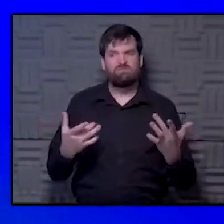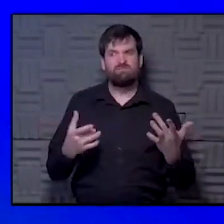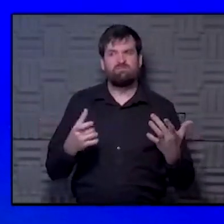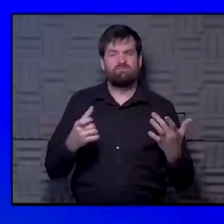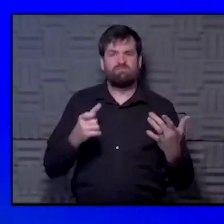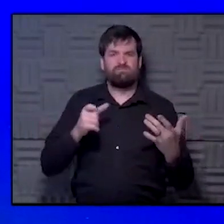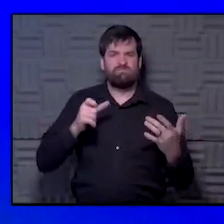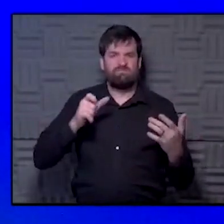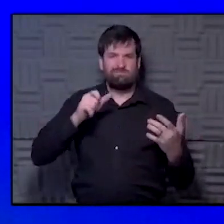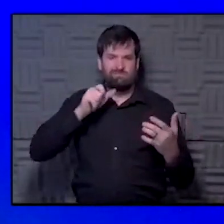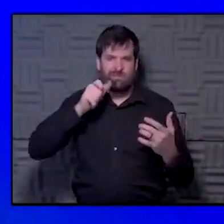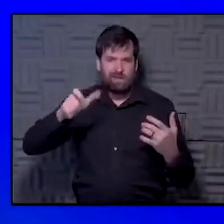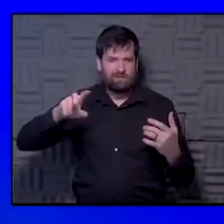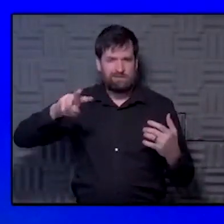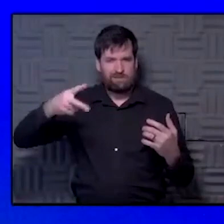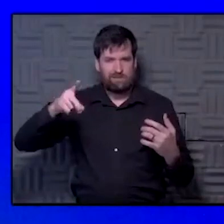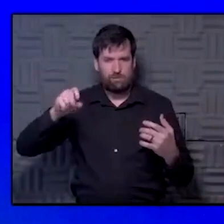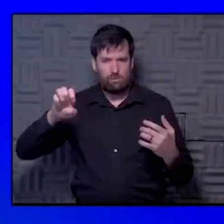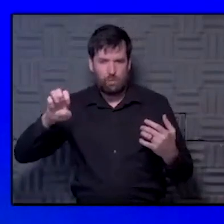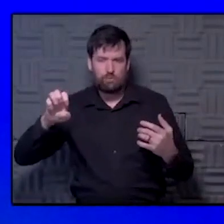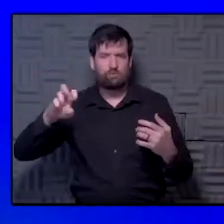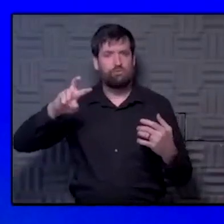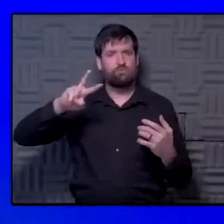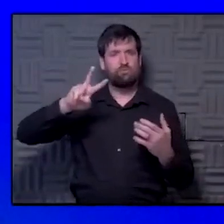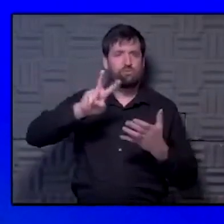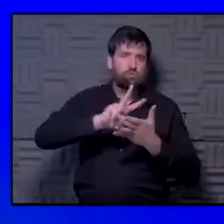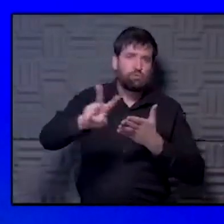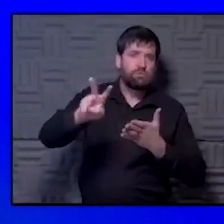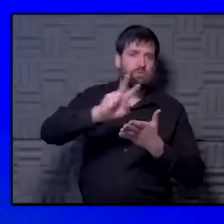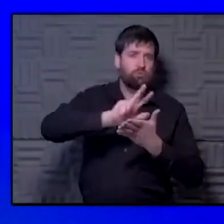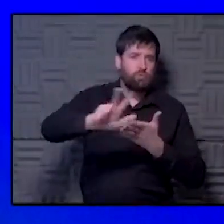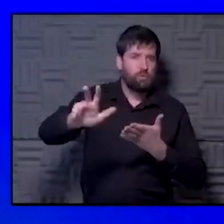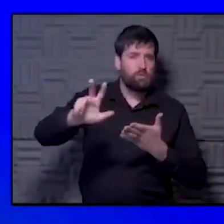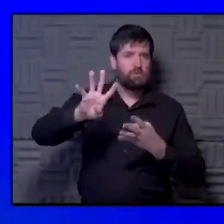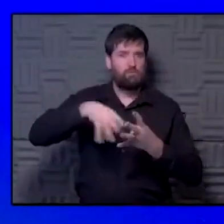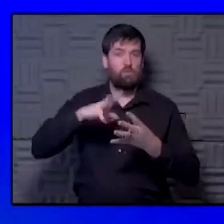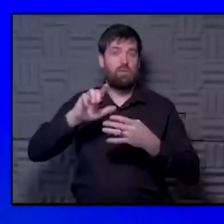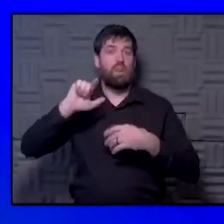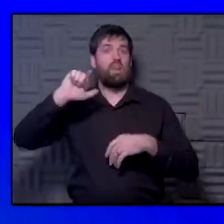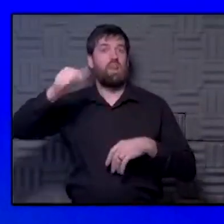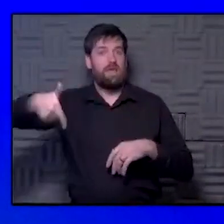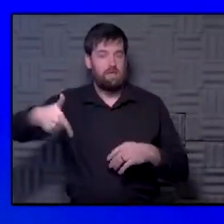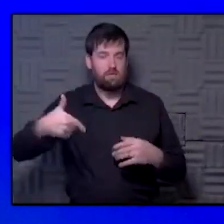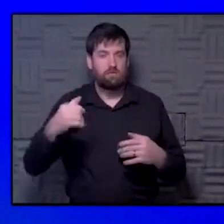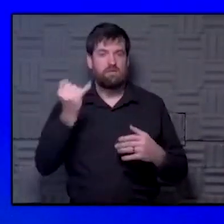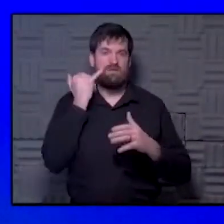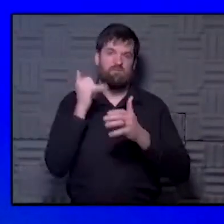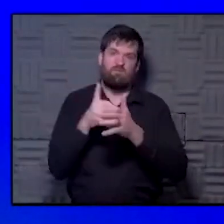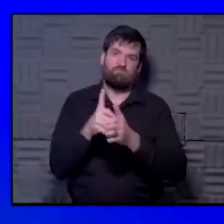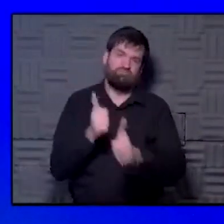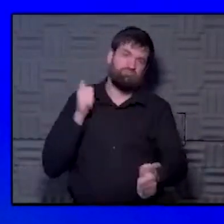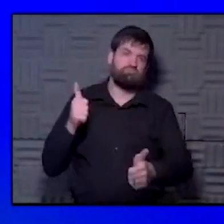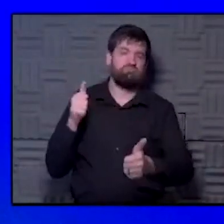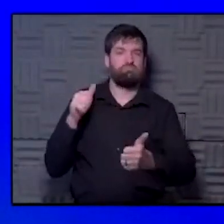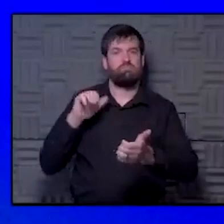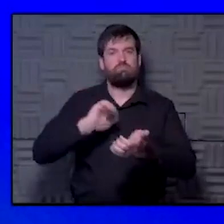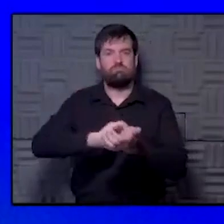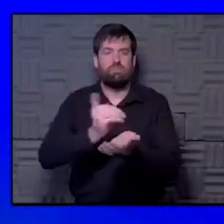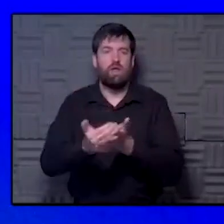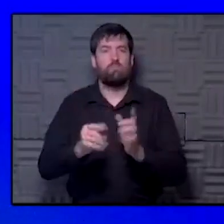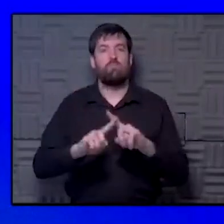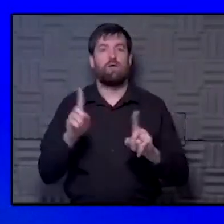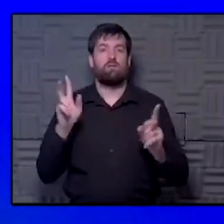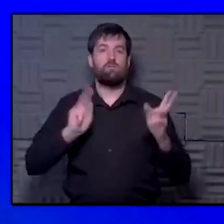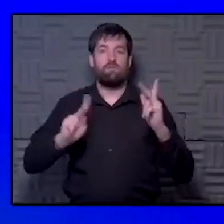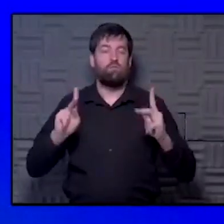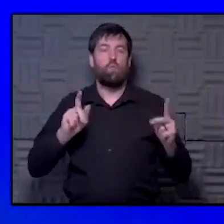the second dose, say 2 or 3 or 4 weeks after your scheduled time if there is a backlog in the supply. My big concern is that